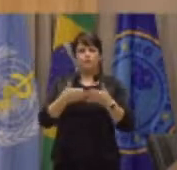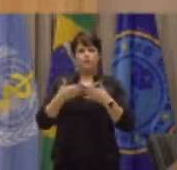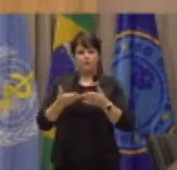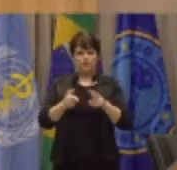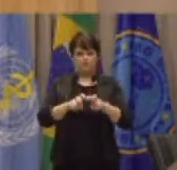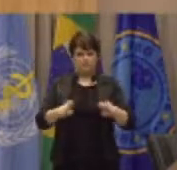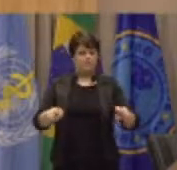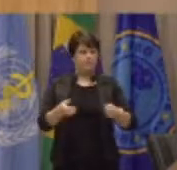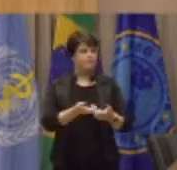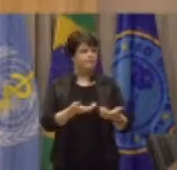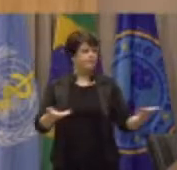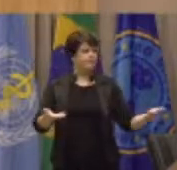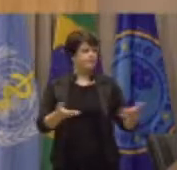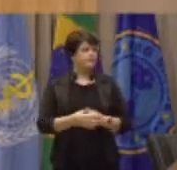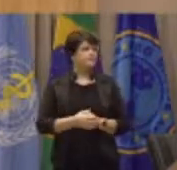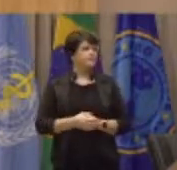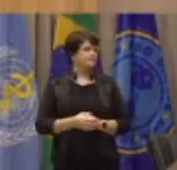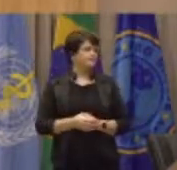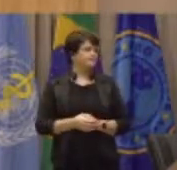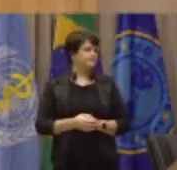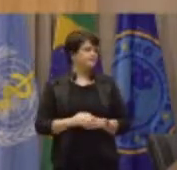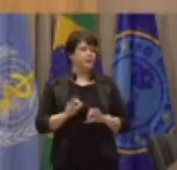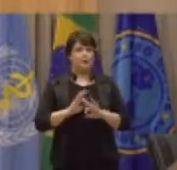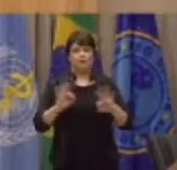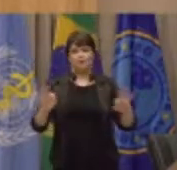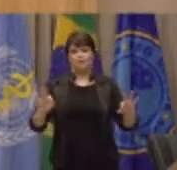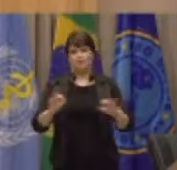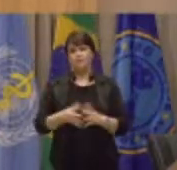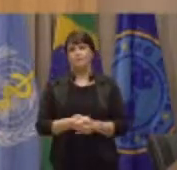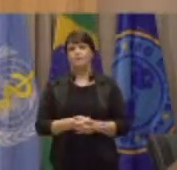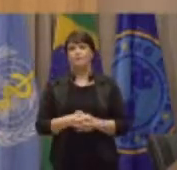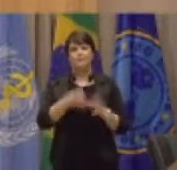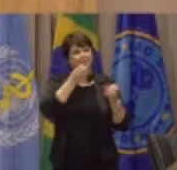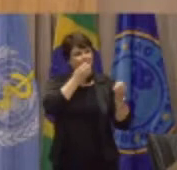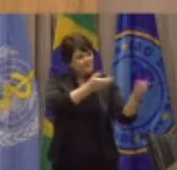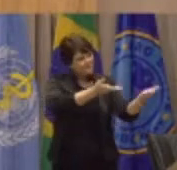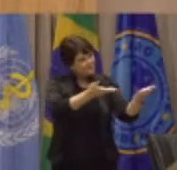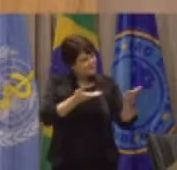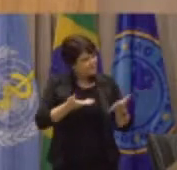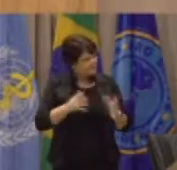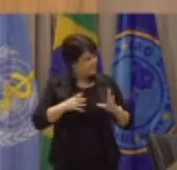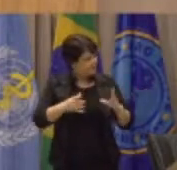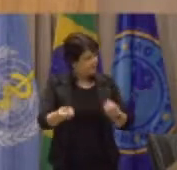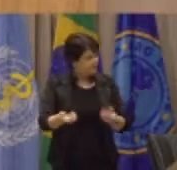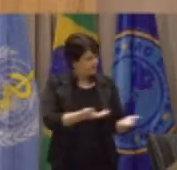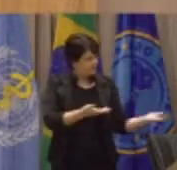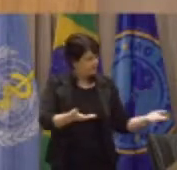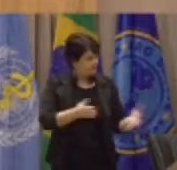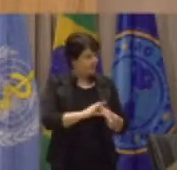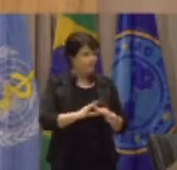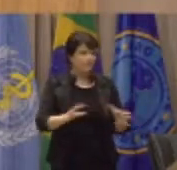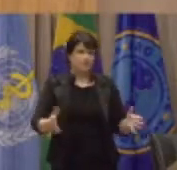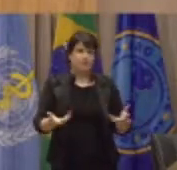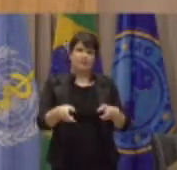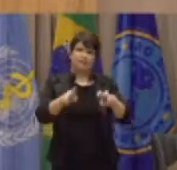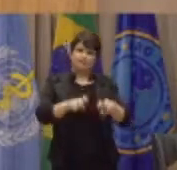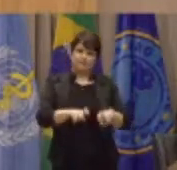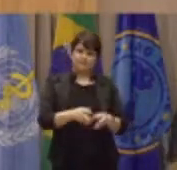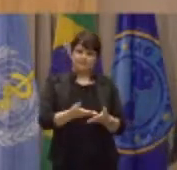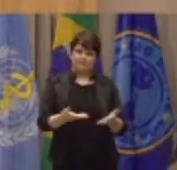Sandro, can you please go back to the stage? Perfect, thank you. Well, welcome. Please take your